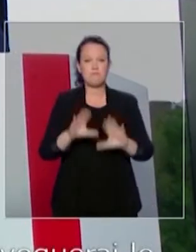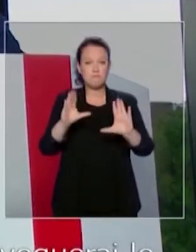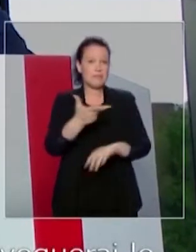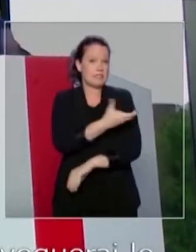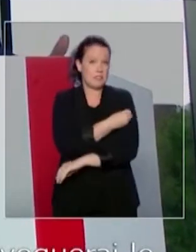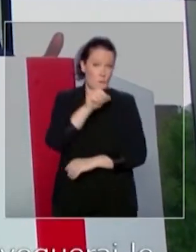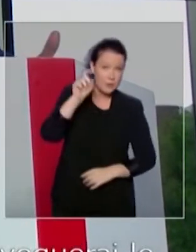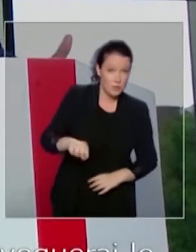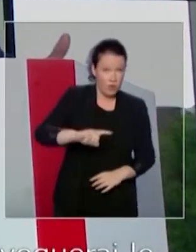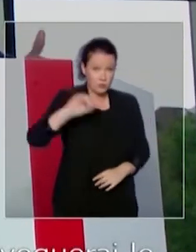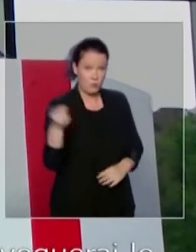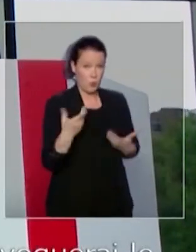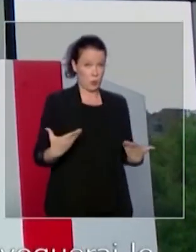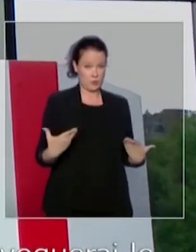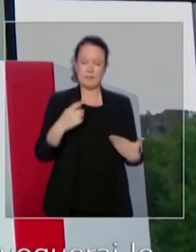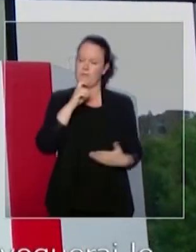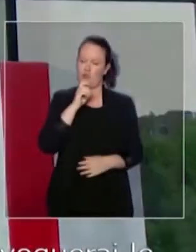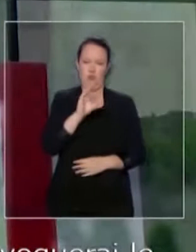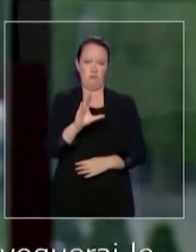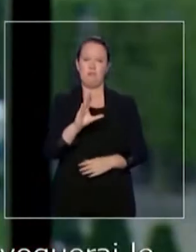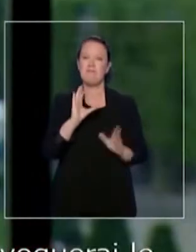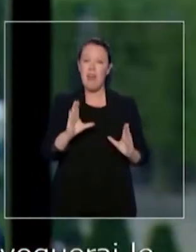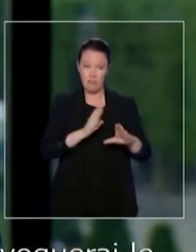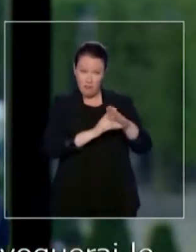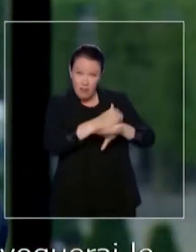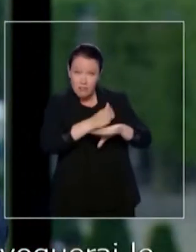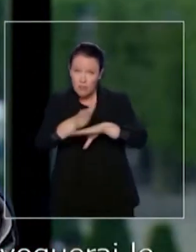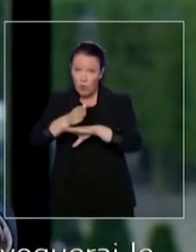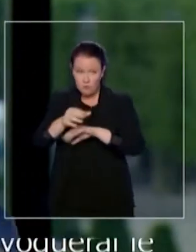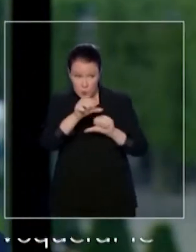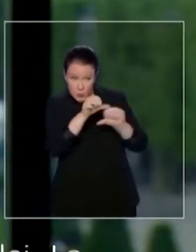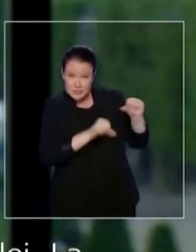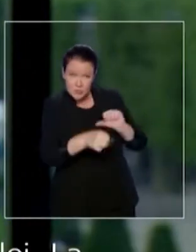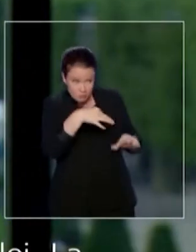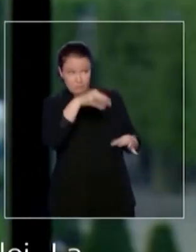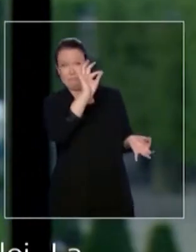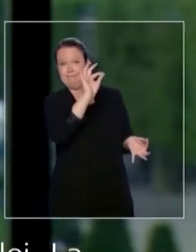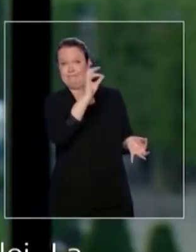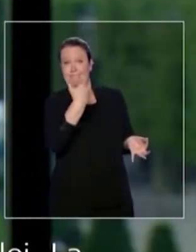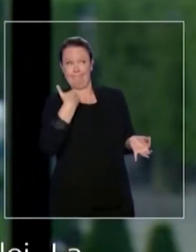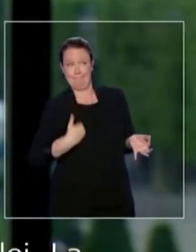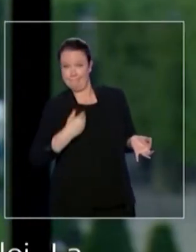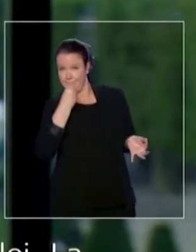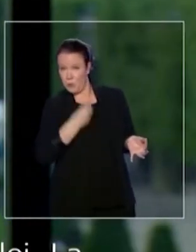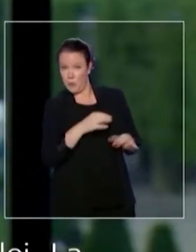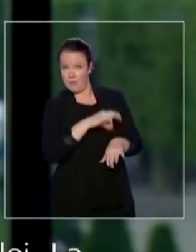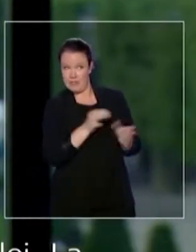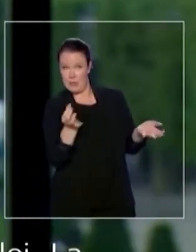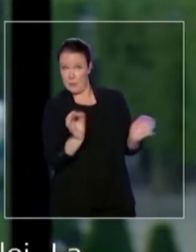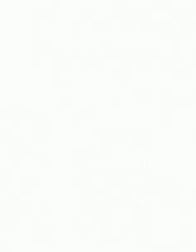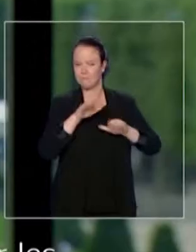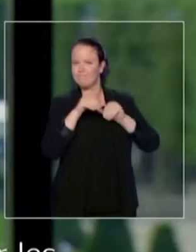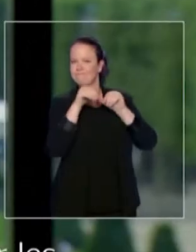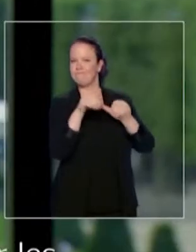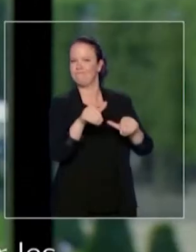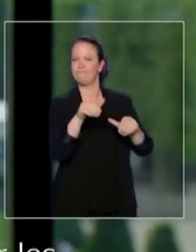Under the new regime, health workers will now have to get vaccinated by September 15th or find a new job. Vaccination will also be compulsory